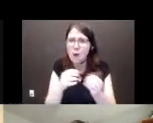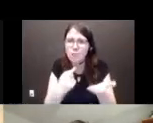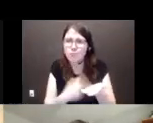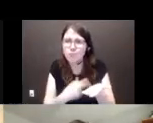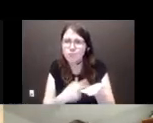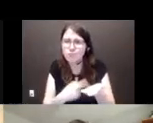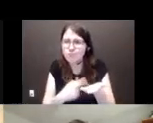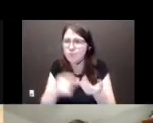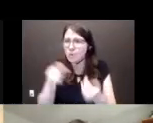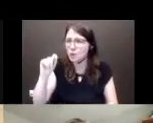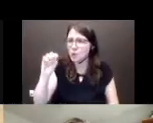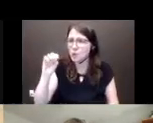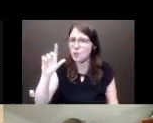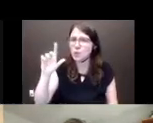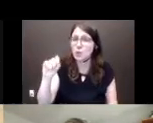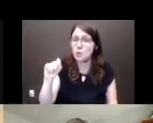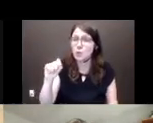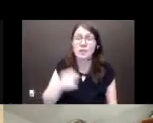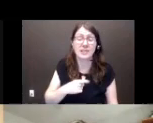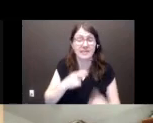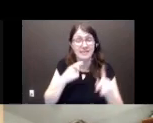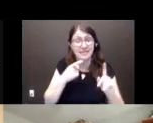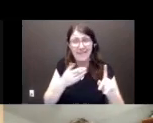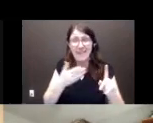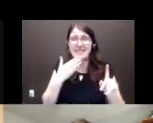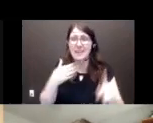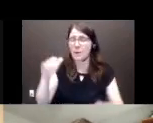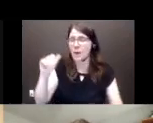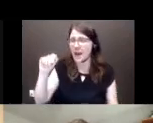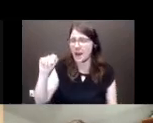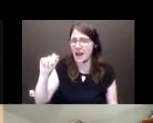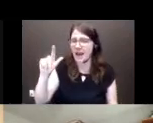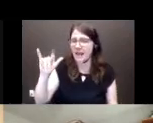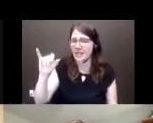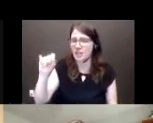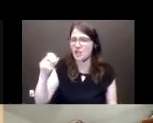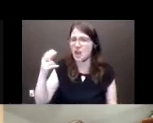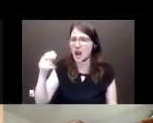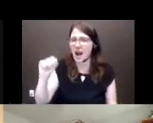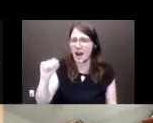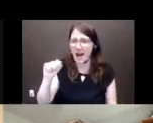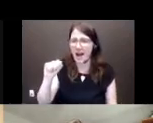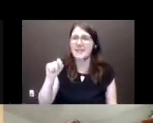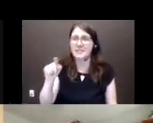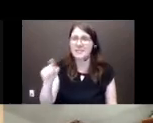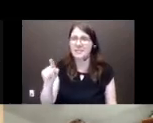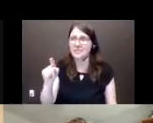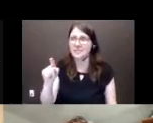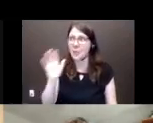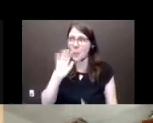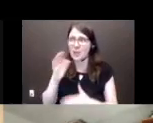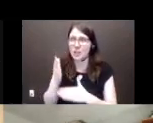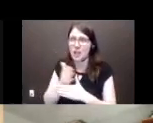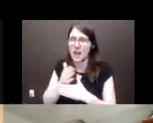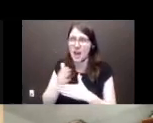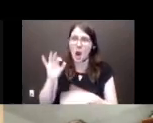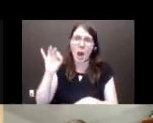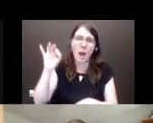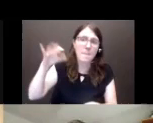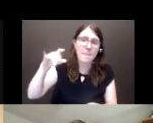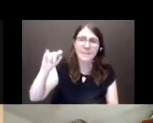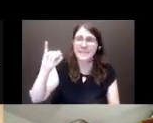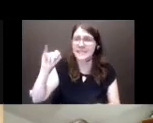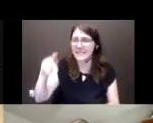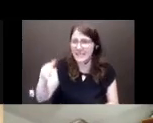special thank you to Alicia, who is excited to share with us a tip and agreed to stay for the Tech Q&A as well. So just to give you a bit of idea of what